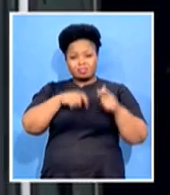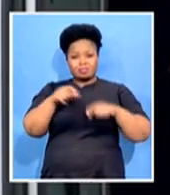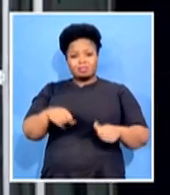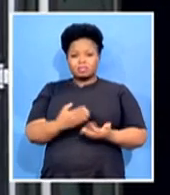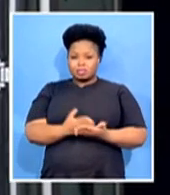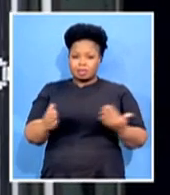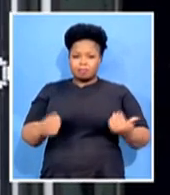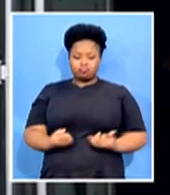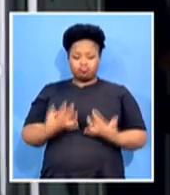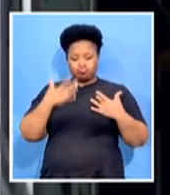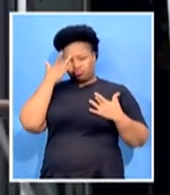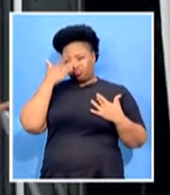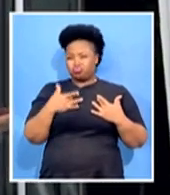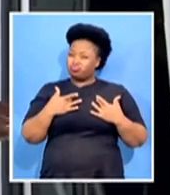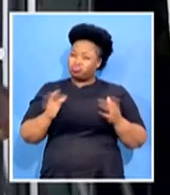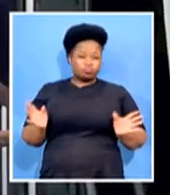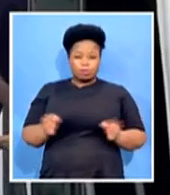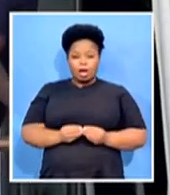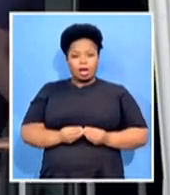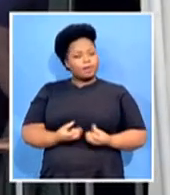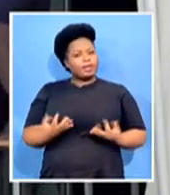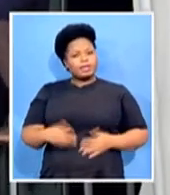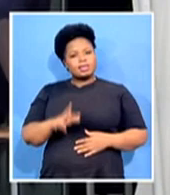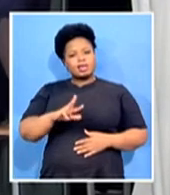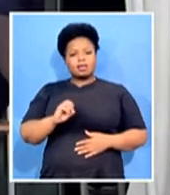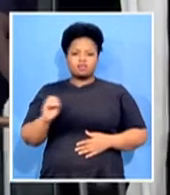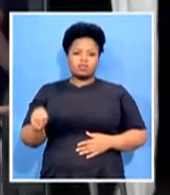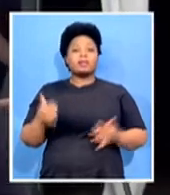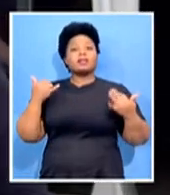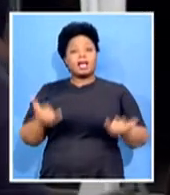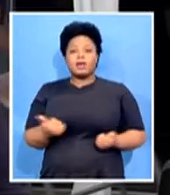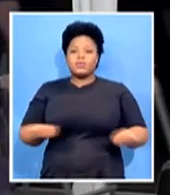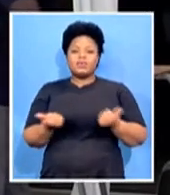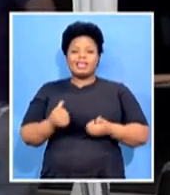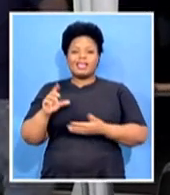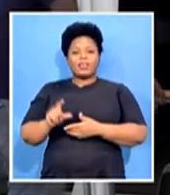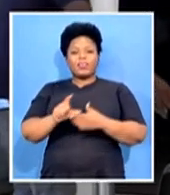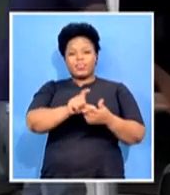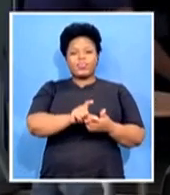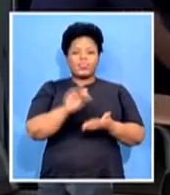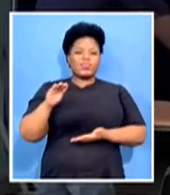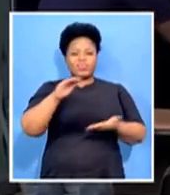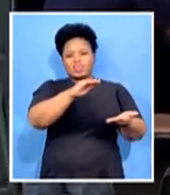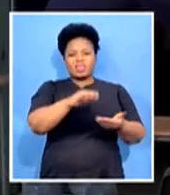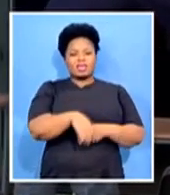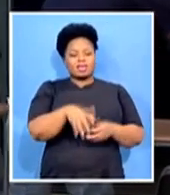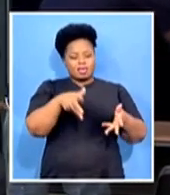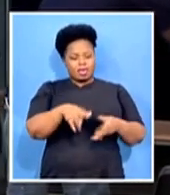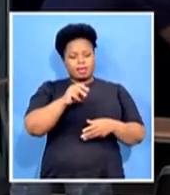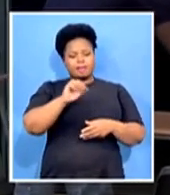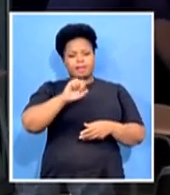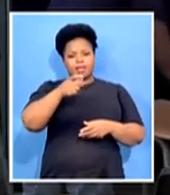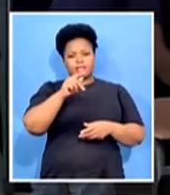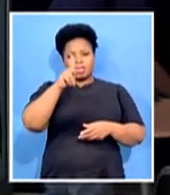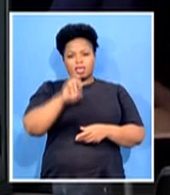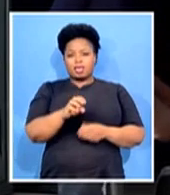over 9,000 doses at the Charlotte Maxeke Hospital. I understand from the CEO of the Charlotte Maxeke Hospital,